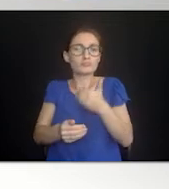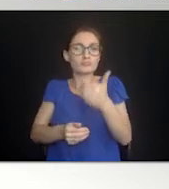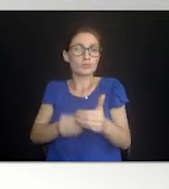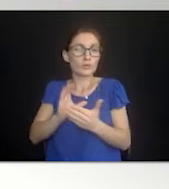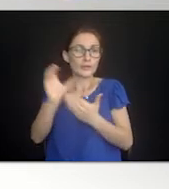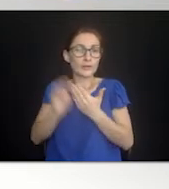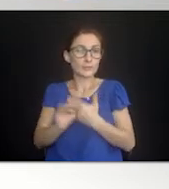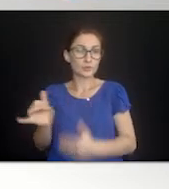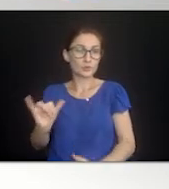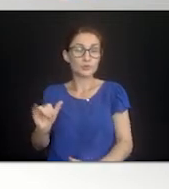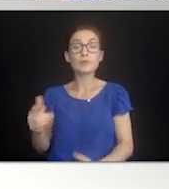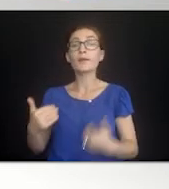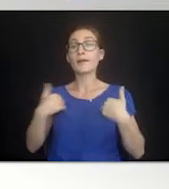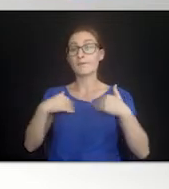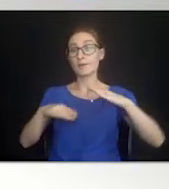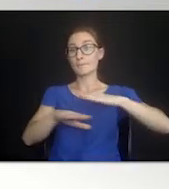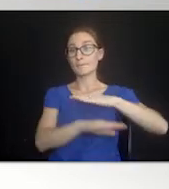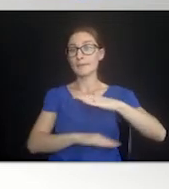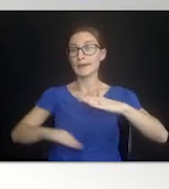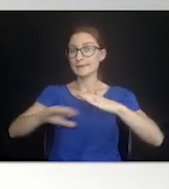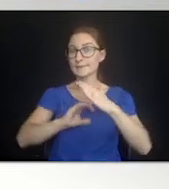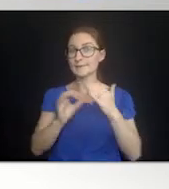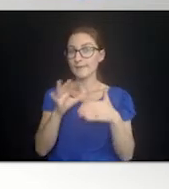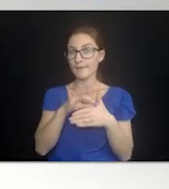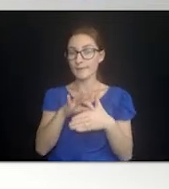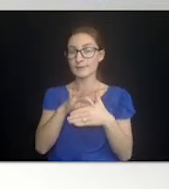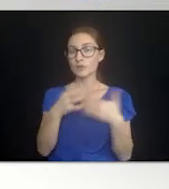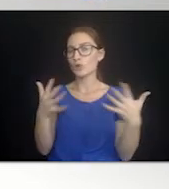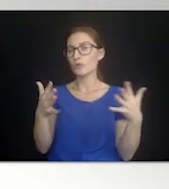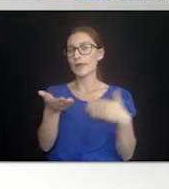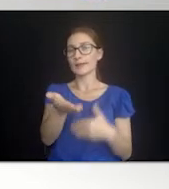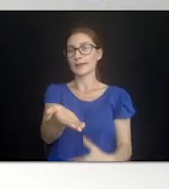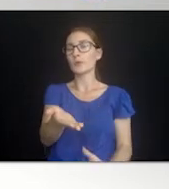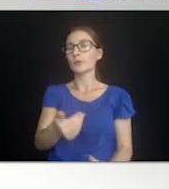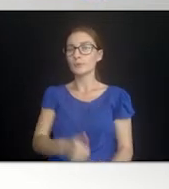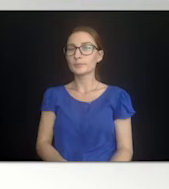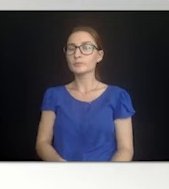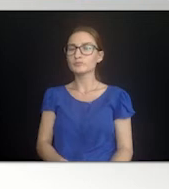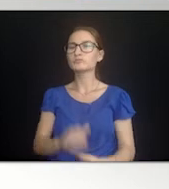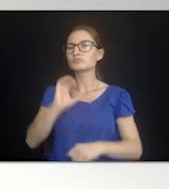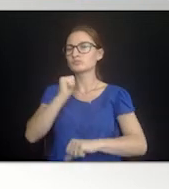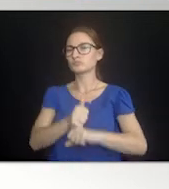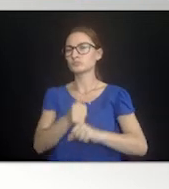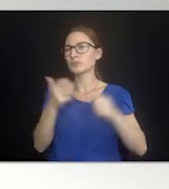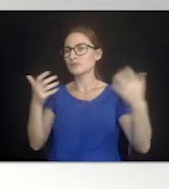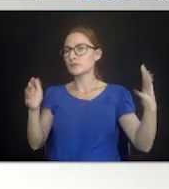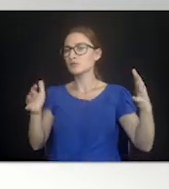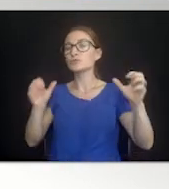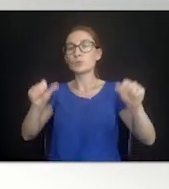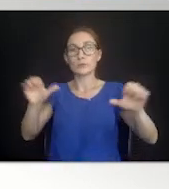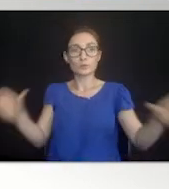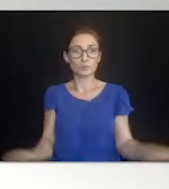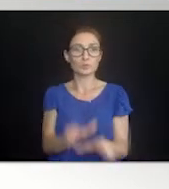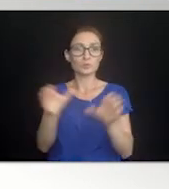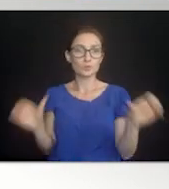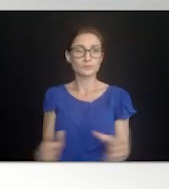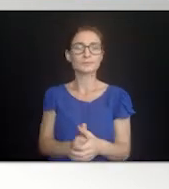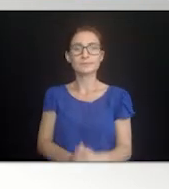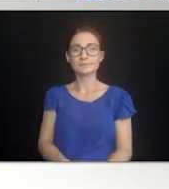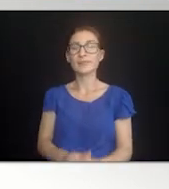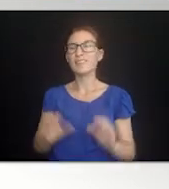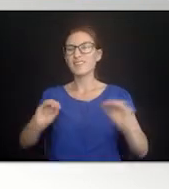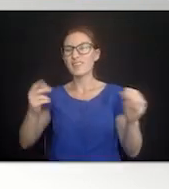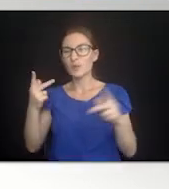well. We've got our base content for all the different age groups, kind of setting you up, giving you something to do, because there's nothing worse than